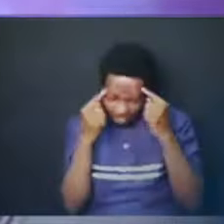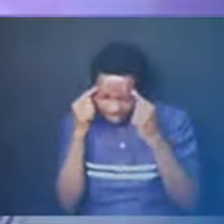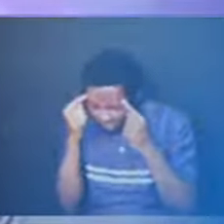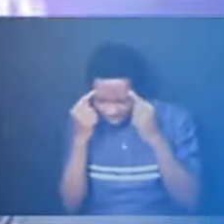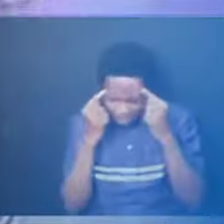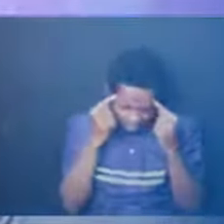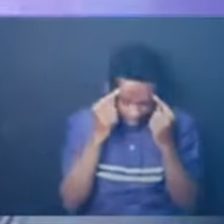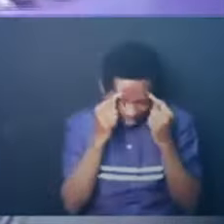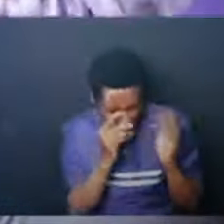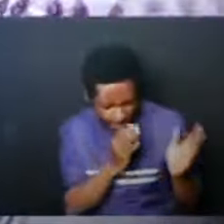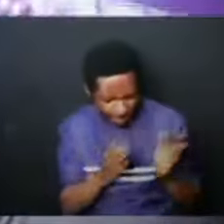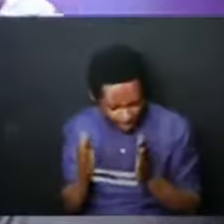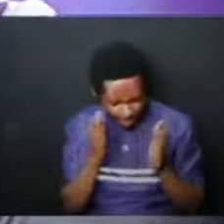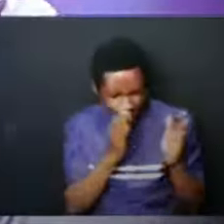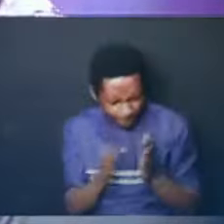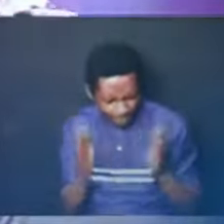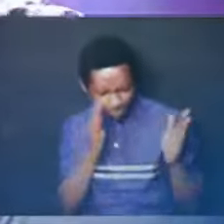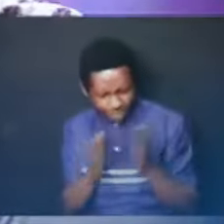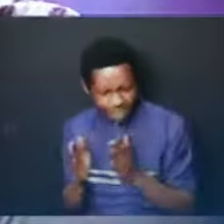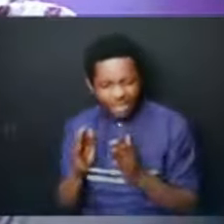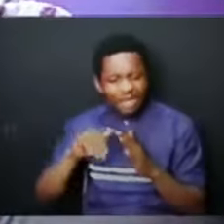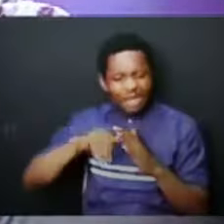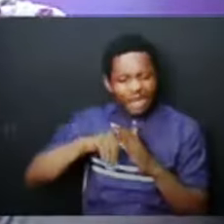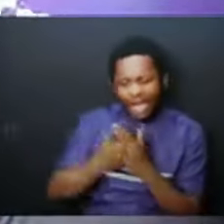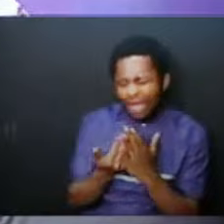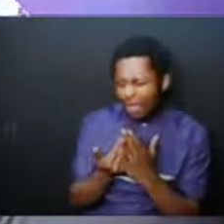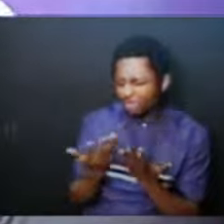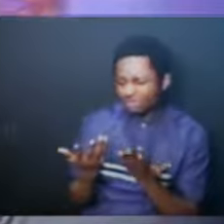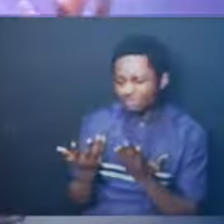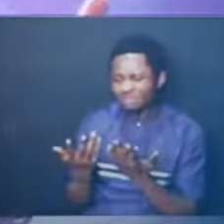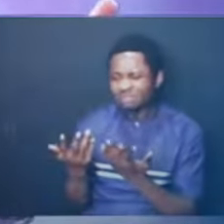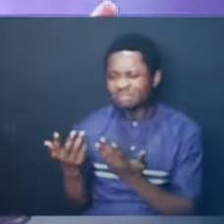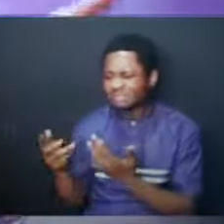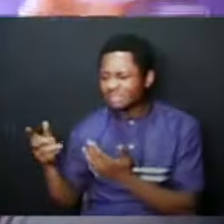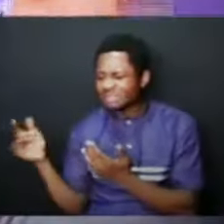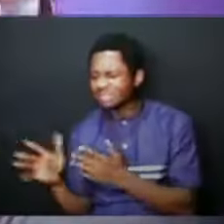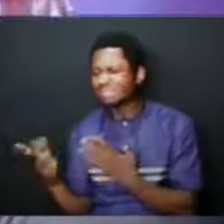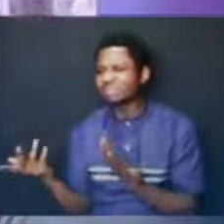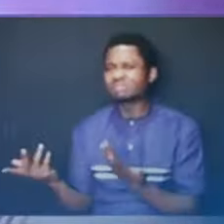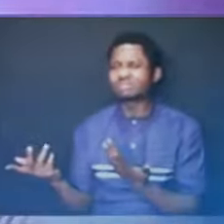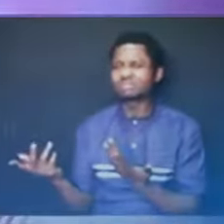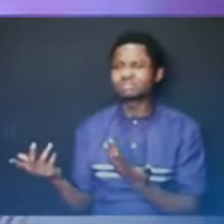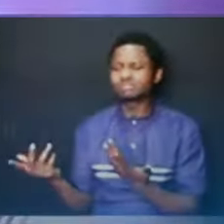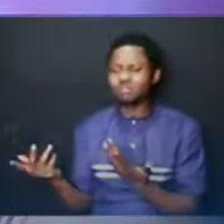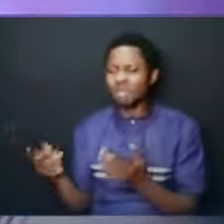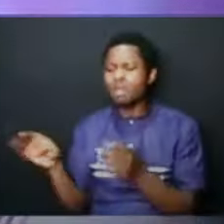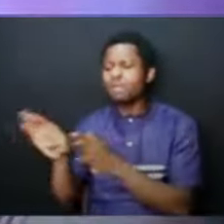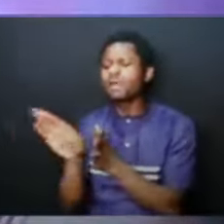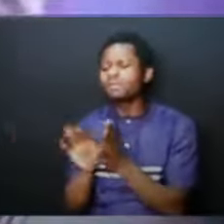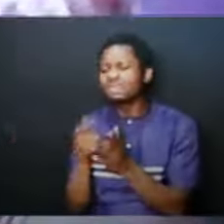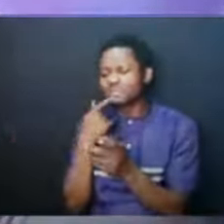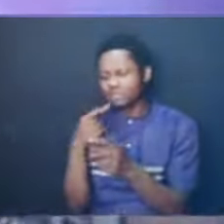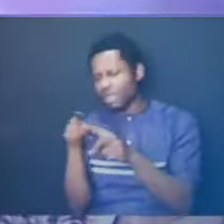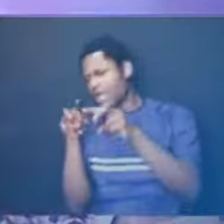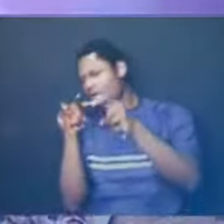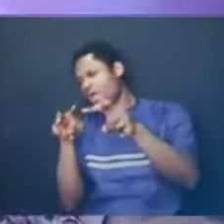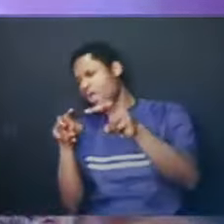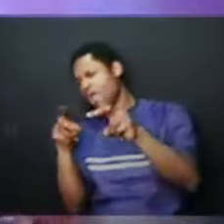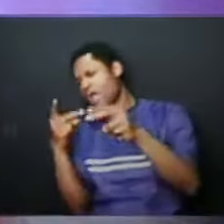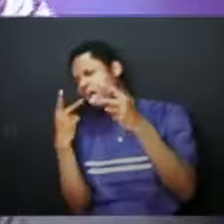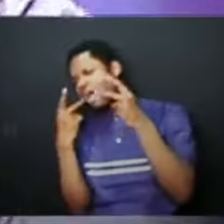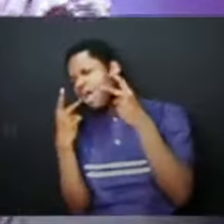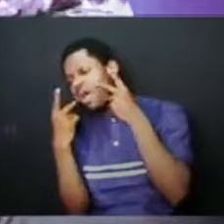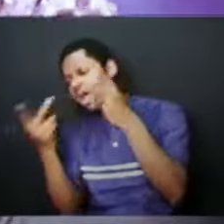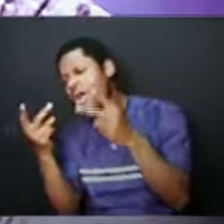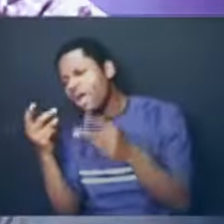thinking through. But if you look at how he had an affair with this woman, the Bible said that he just saw this woman and he was overtaken.